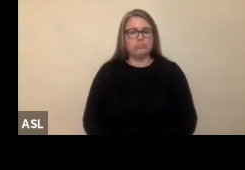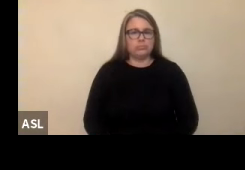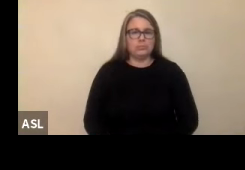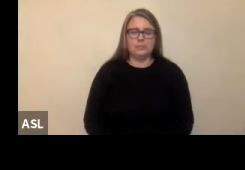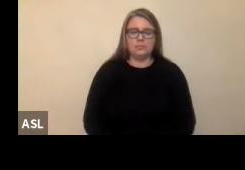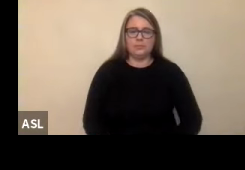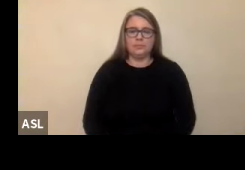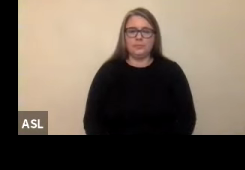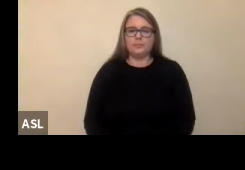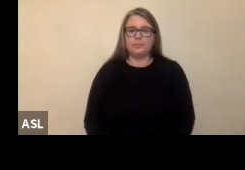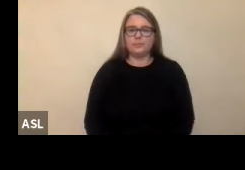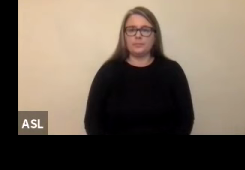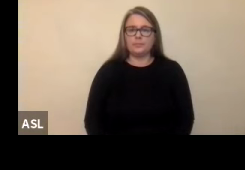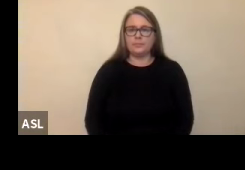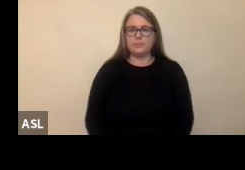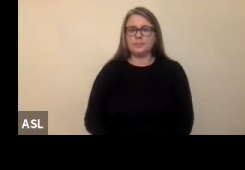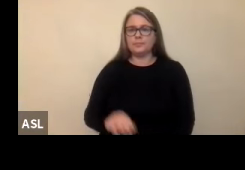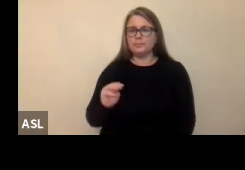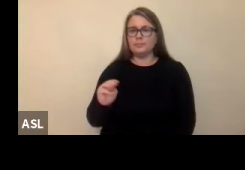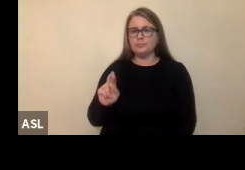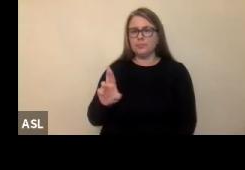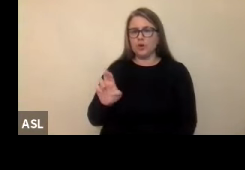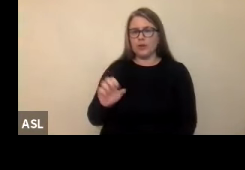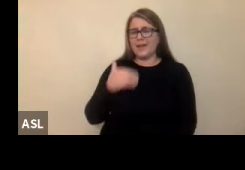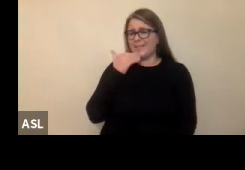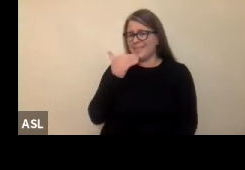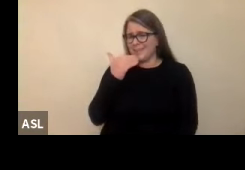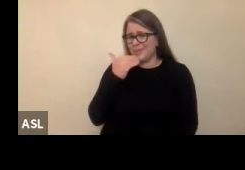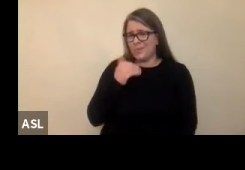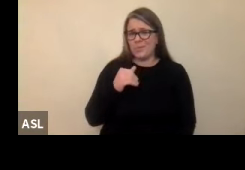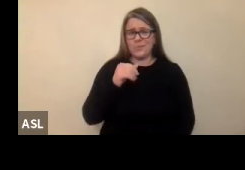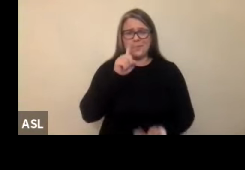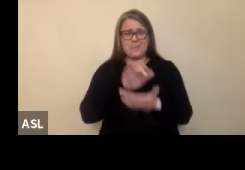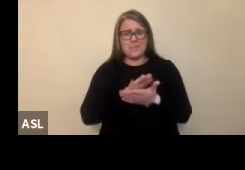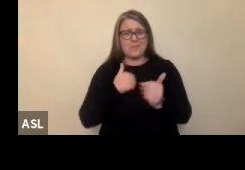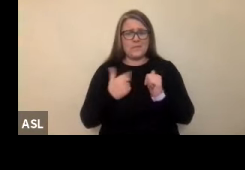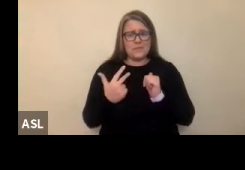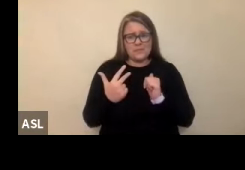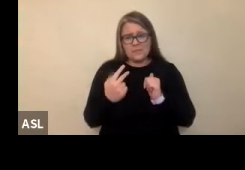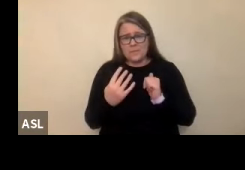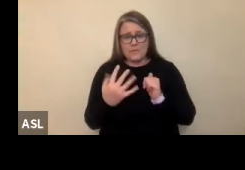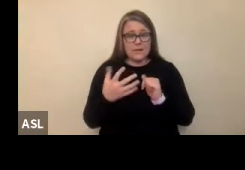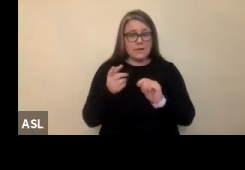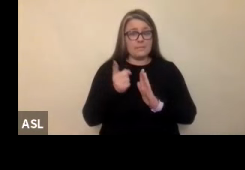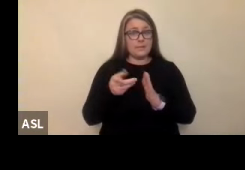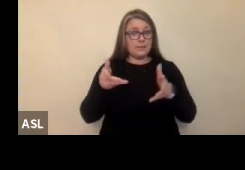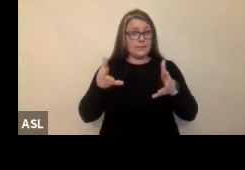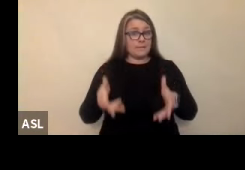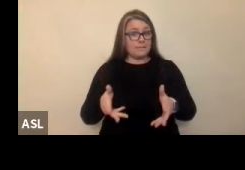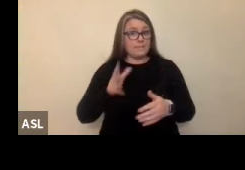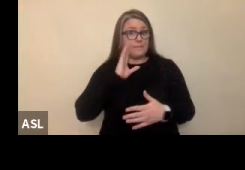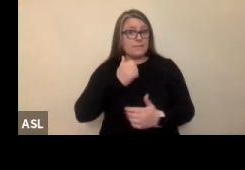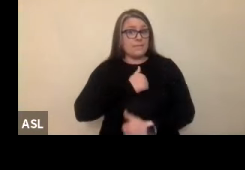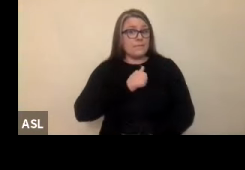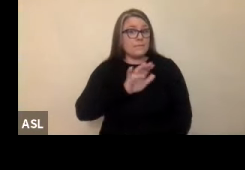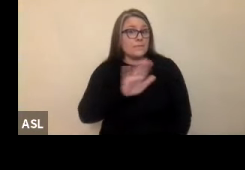Oh, thank you so much, Amna. I think we have about 3 or 4, maybe 5 more minutes, and would love to see if folks have